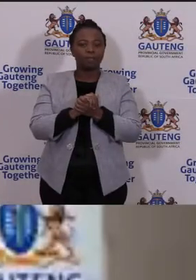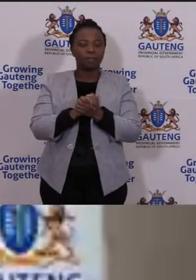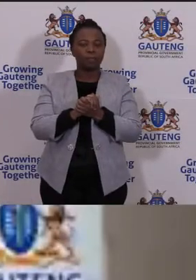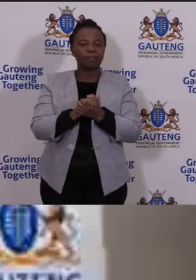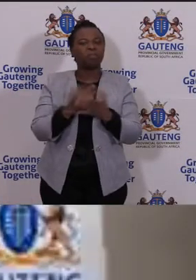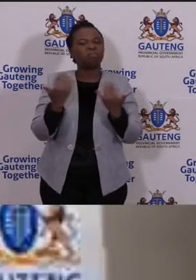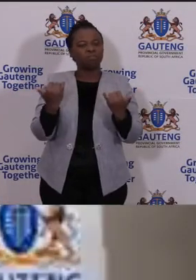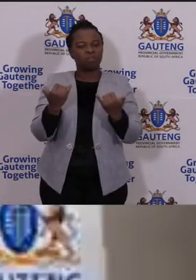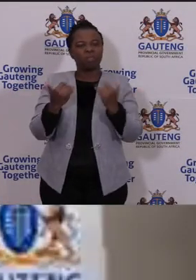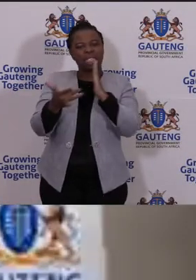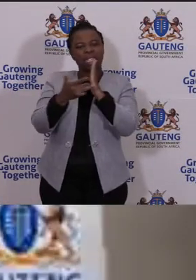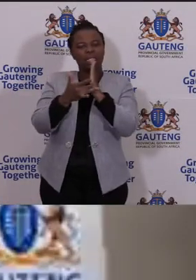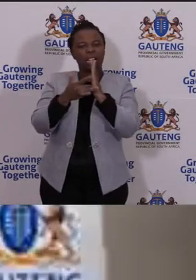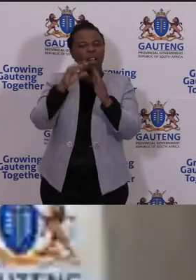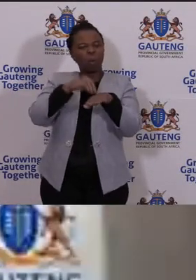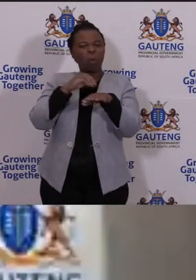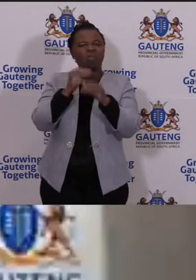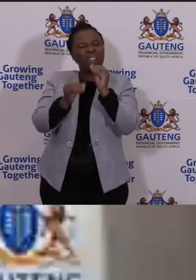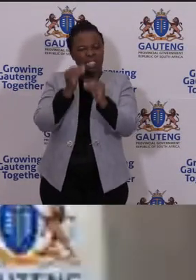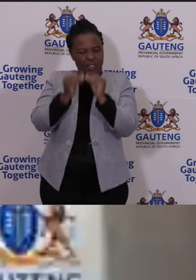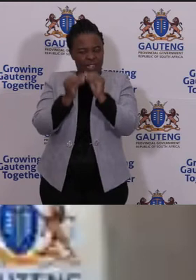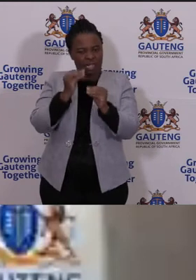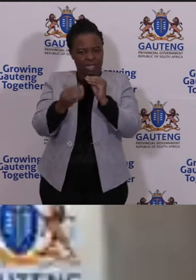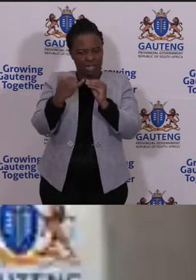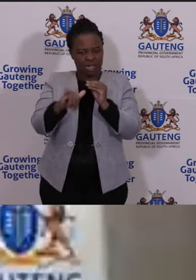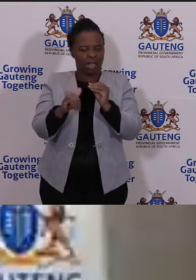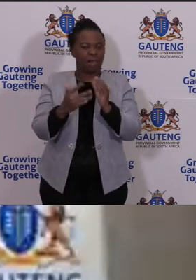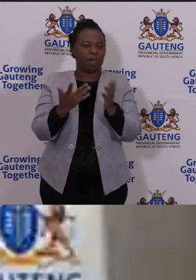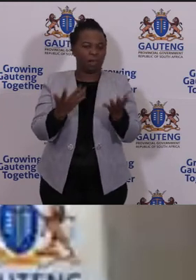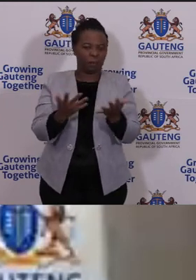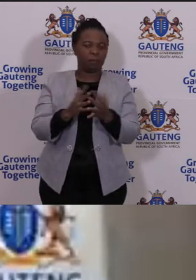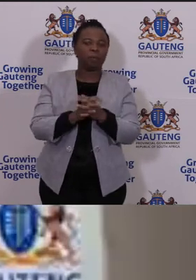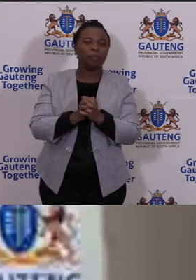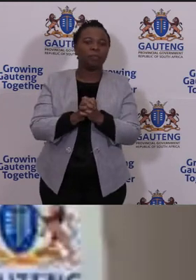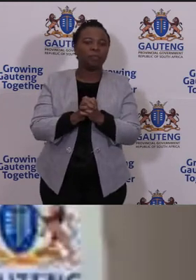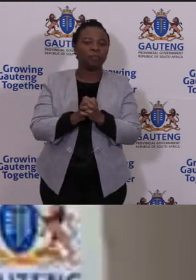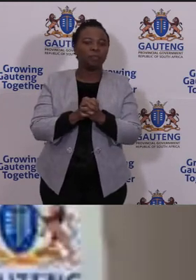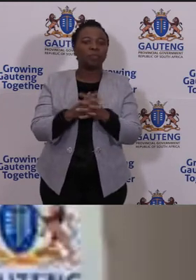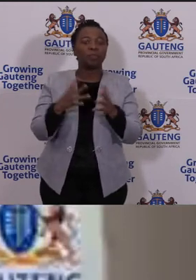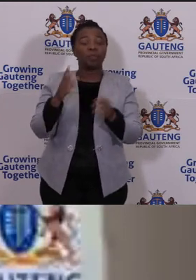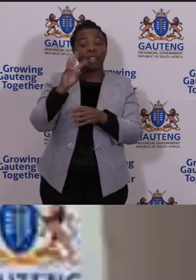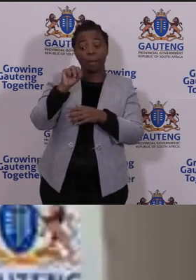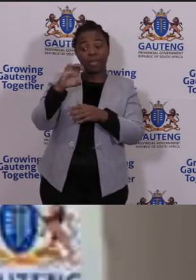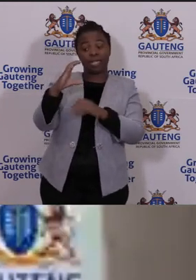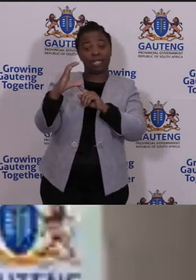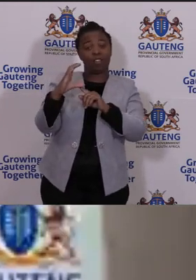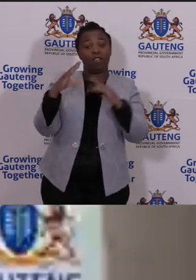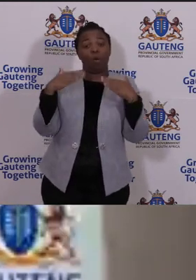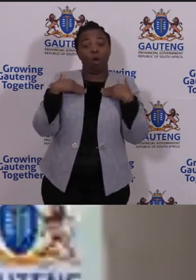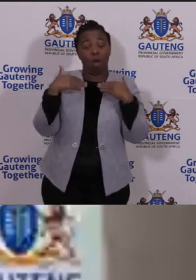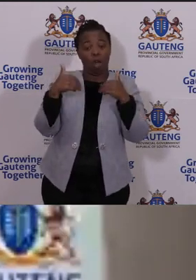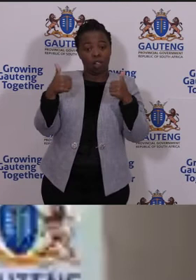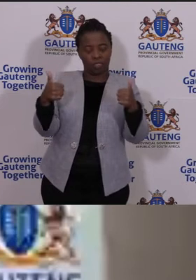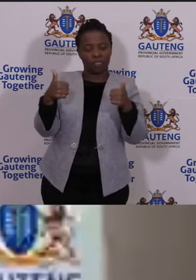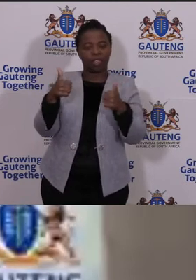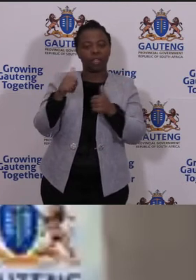a few technical problems, but we're to go. The MEC for Health, Dr.